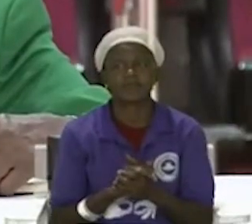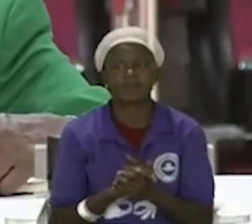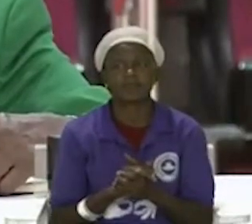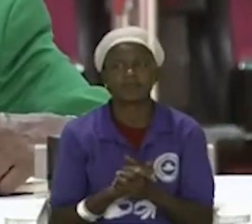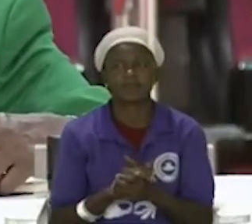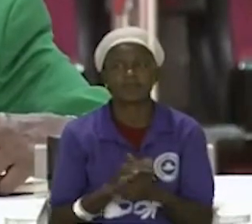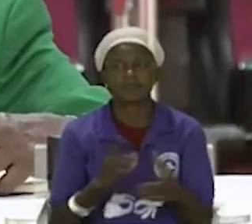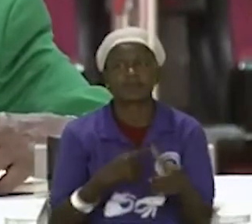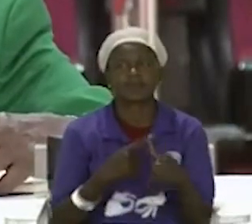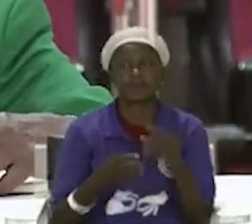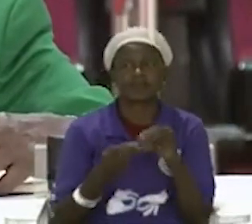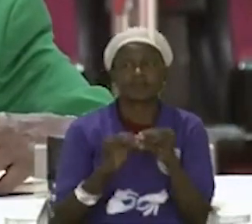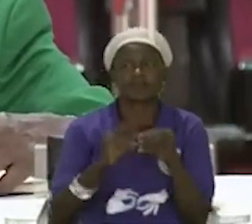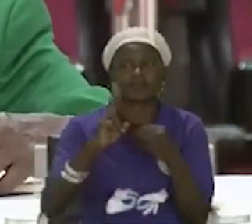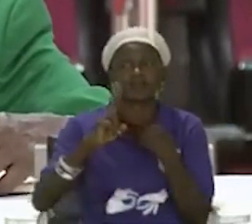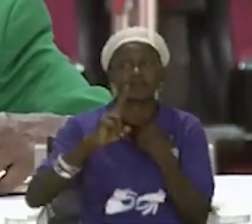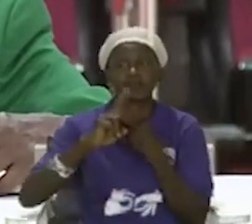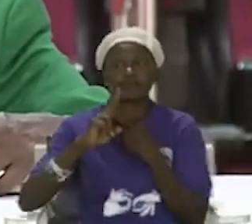And then number two,